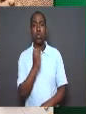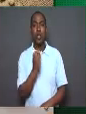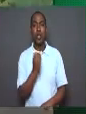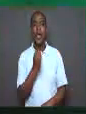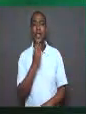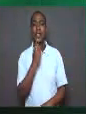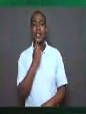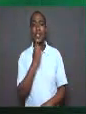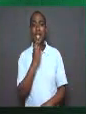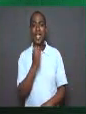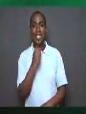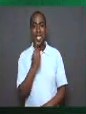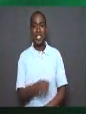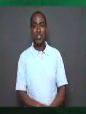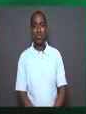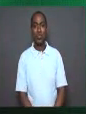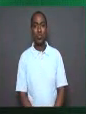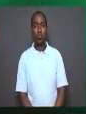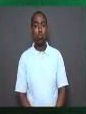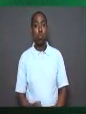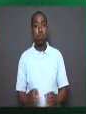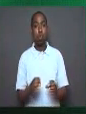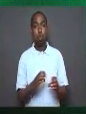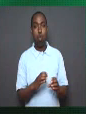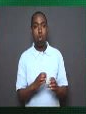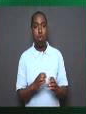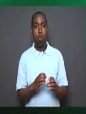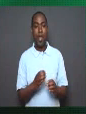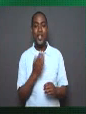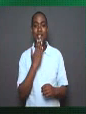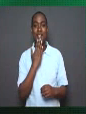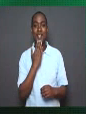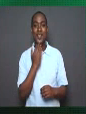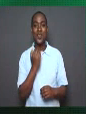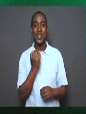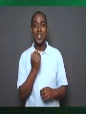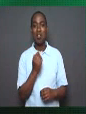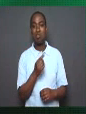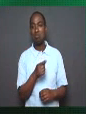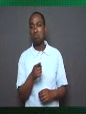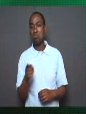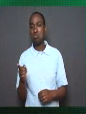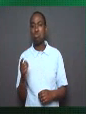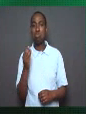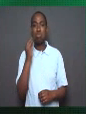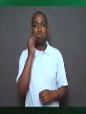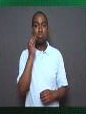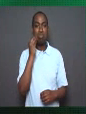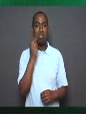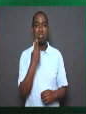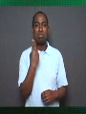starches. A common sugar that I am sure you are familiar with